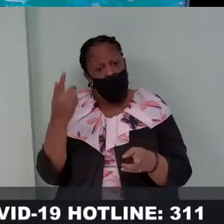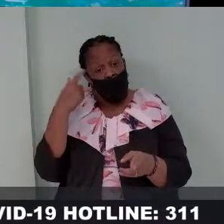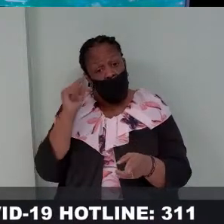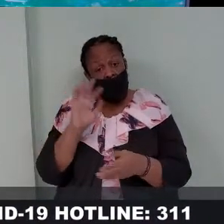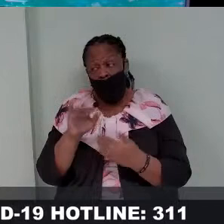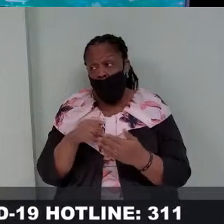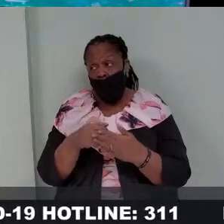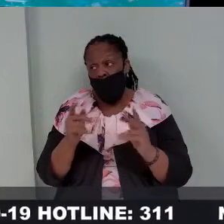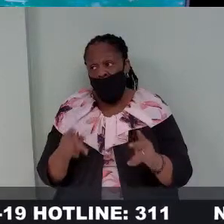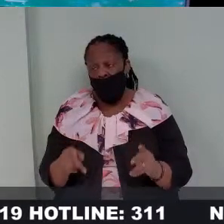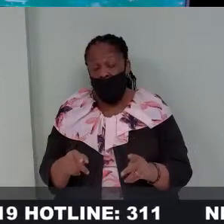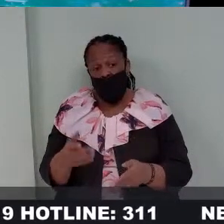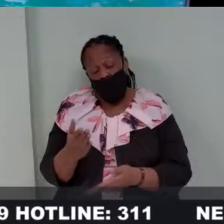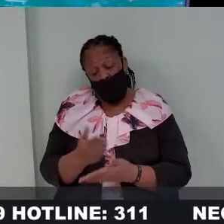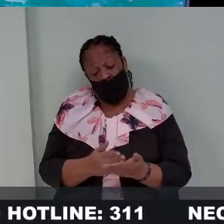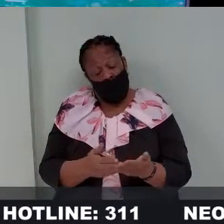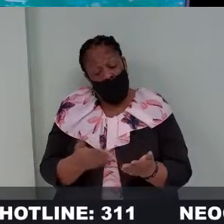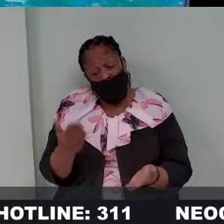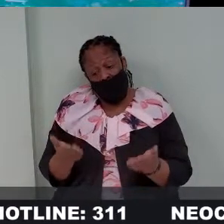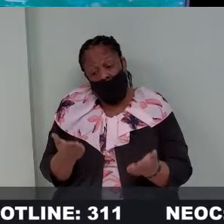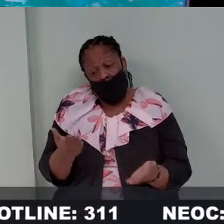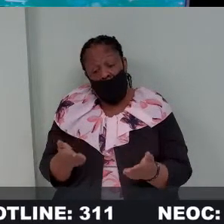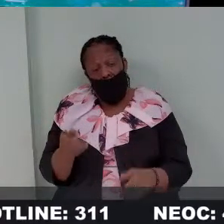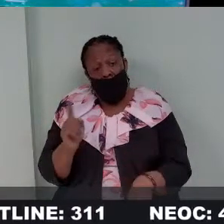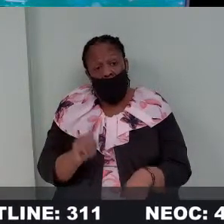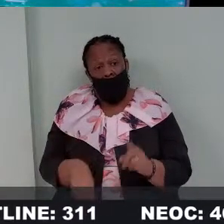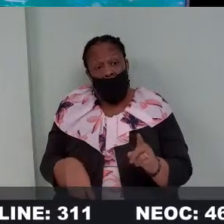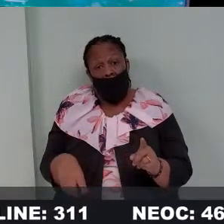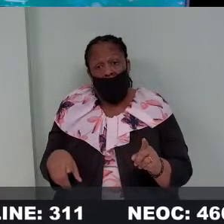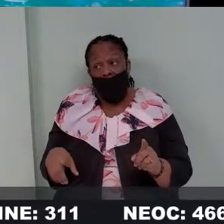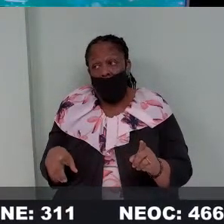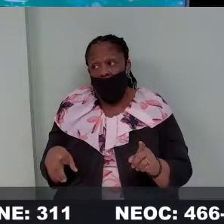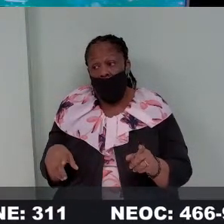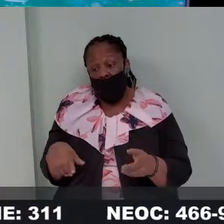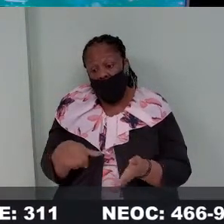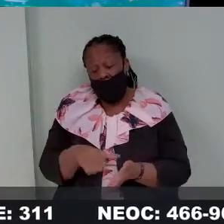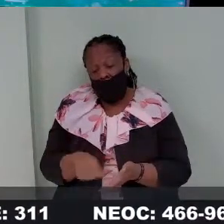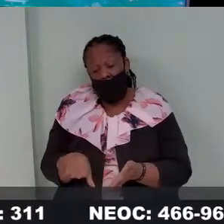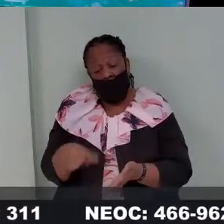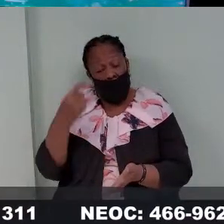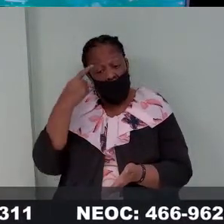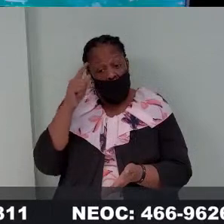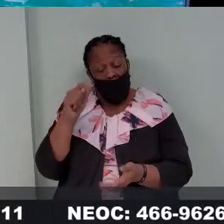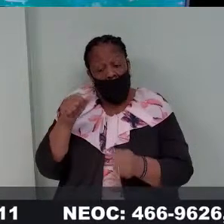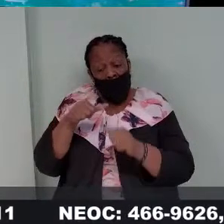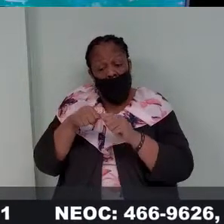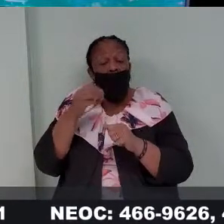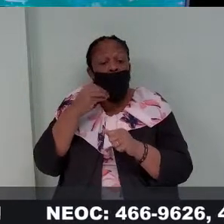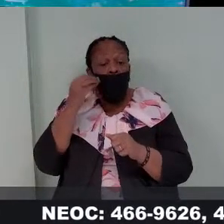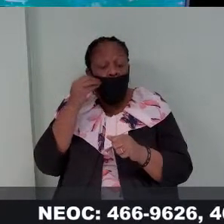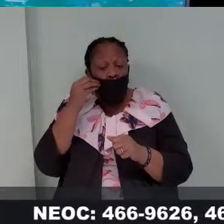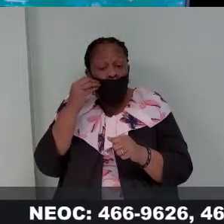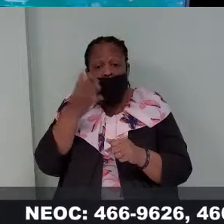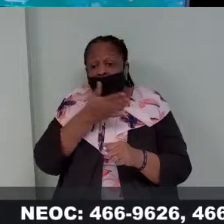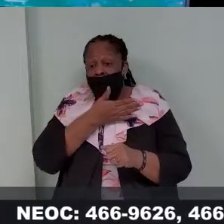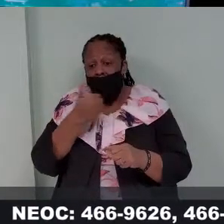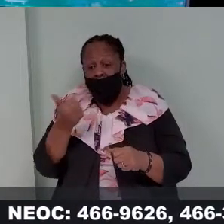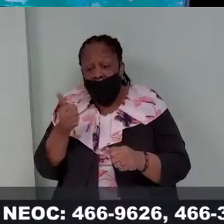may not be able to afford quarantining at their home and paying for the security that is required.